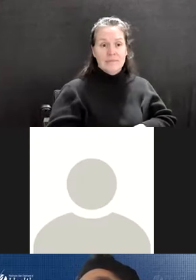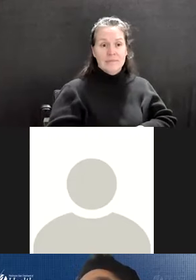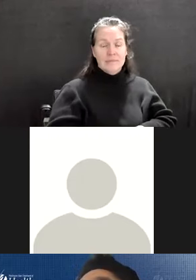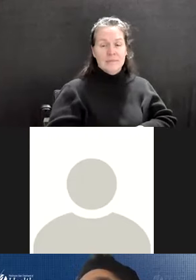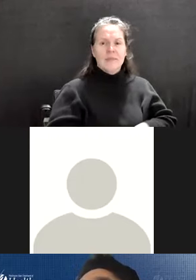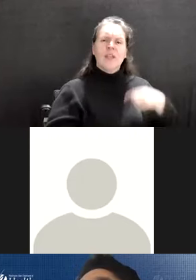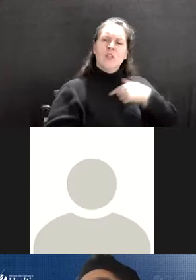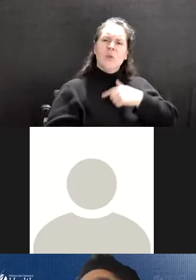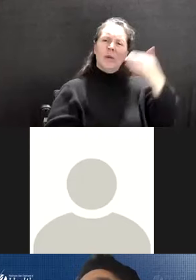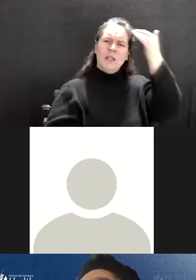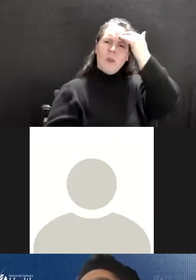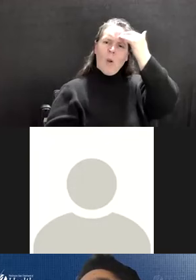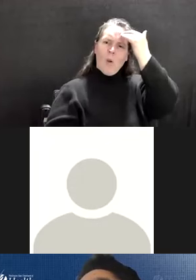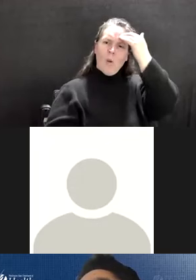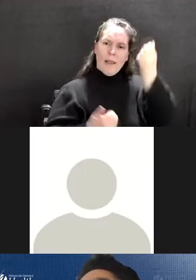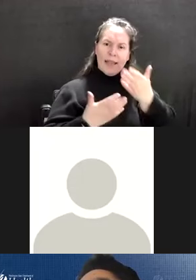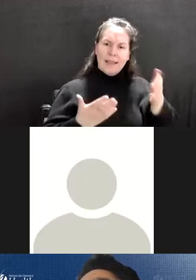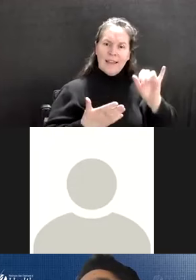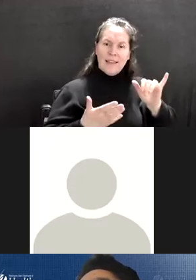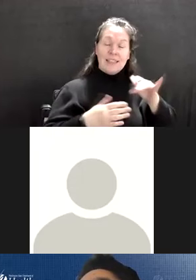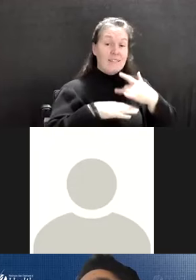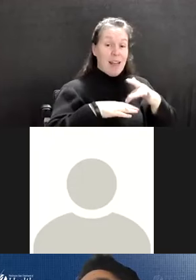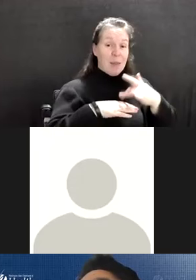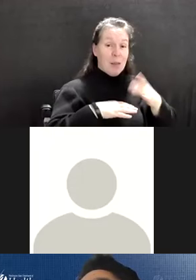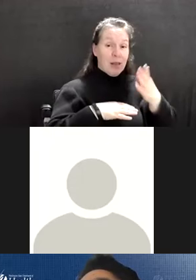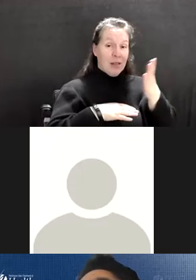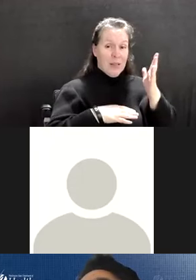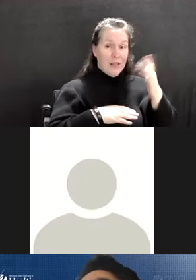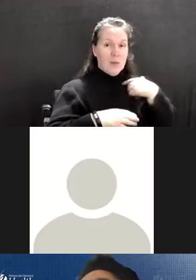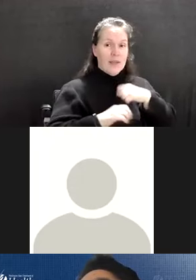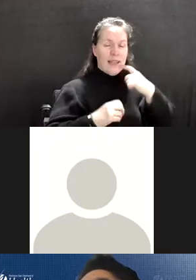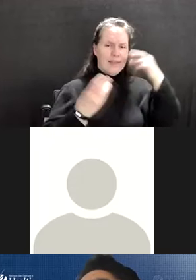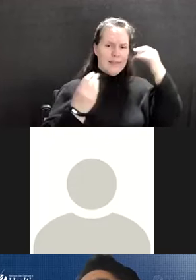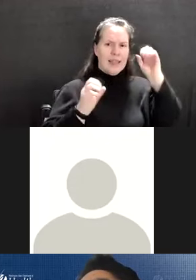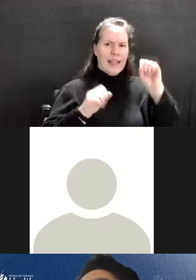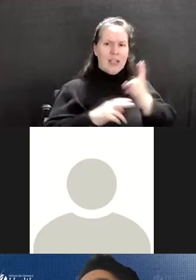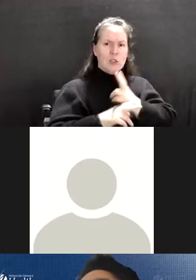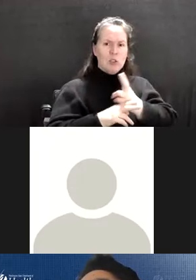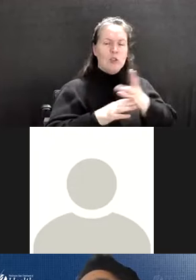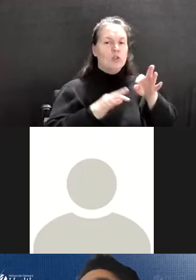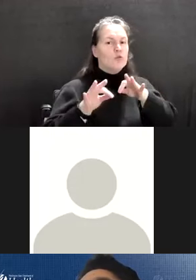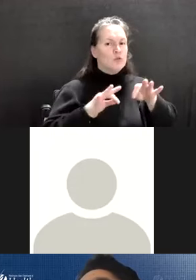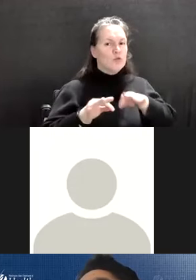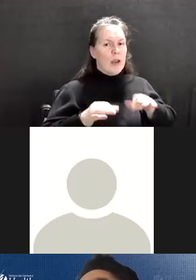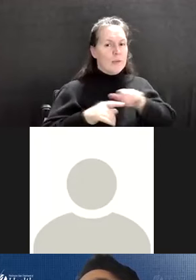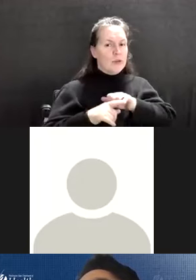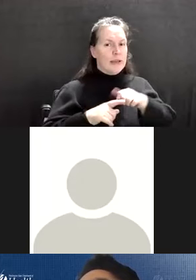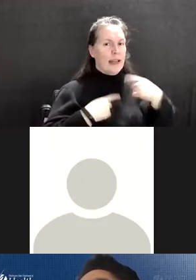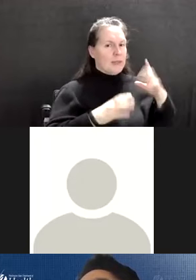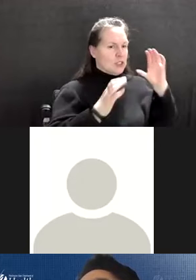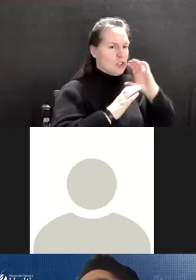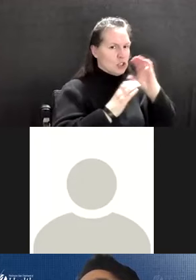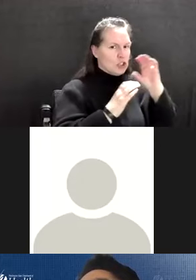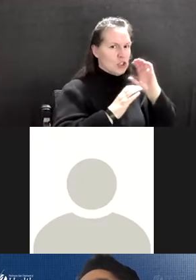Do we know of anything that is available that we could think could be used to describe training? I've been searching and this